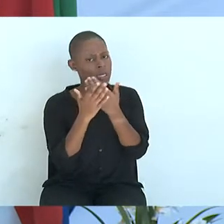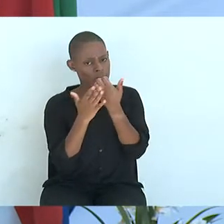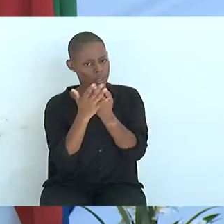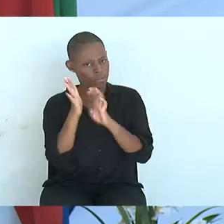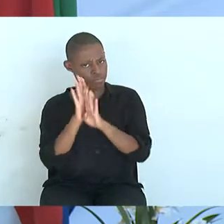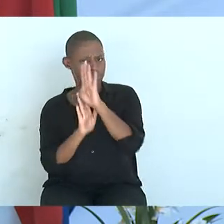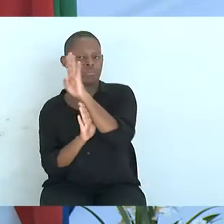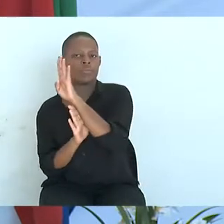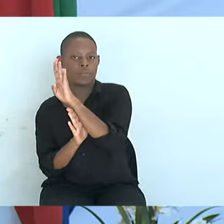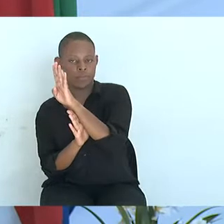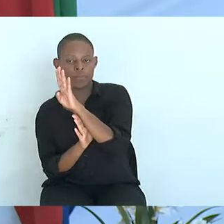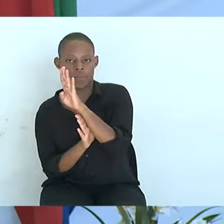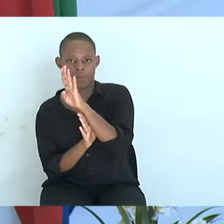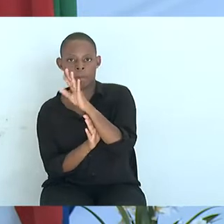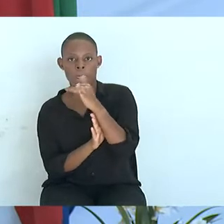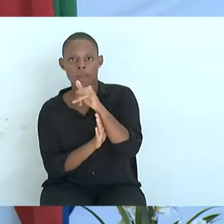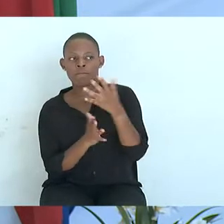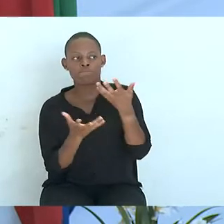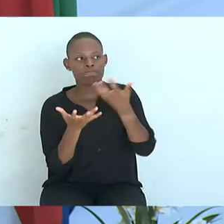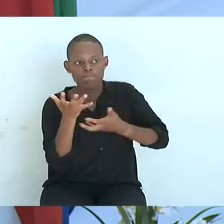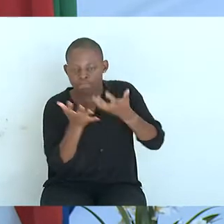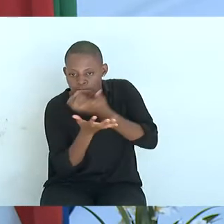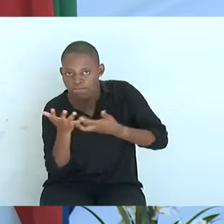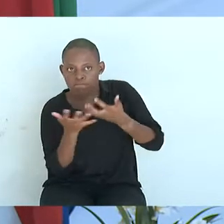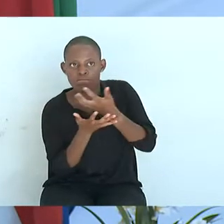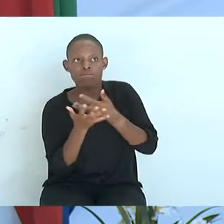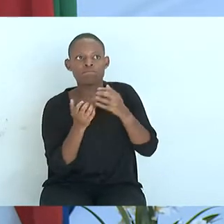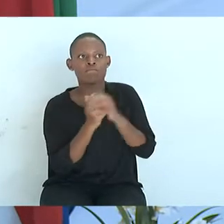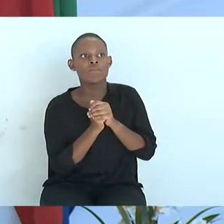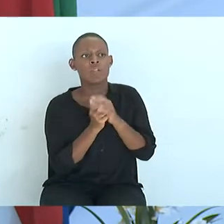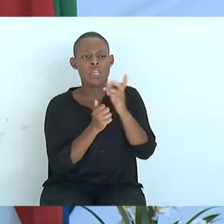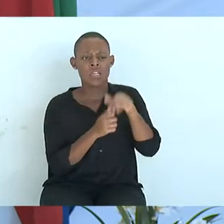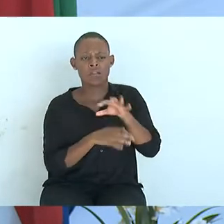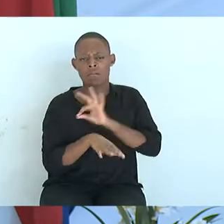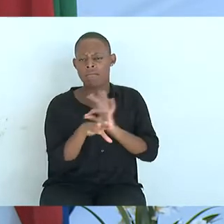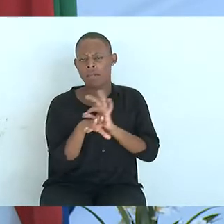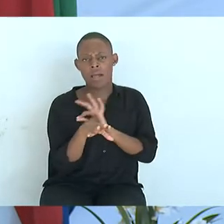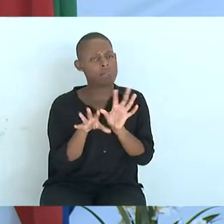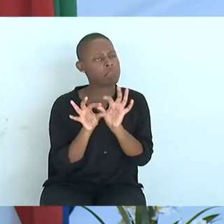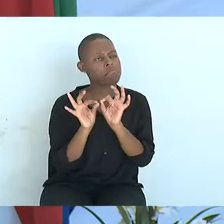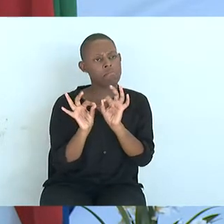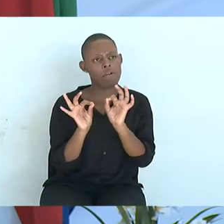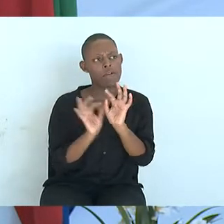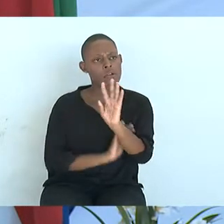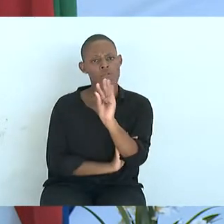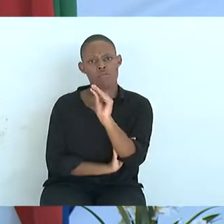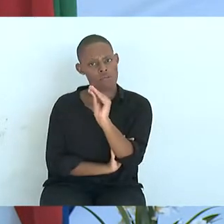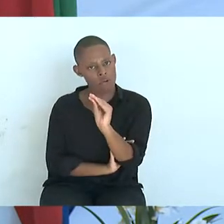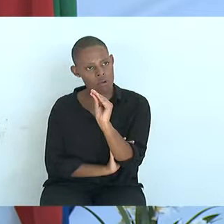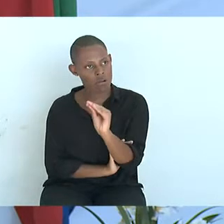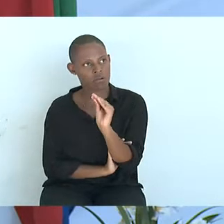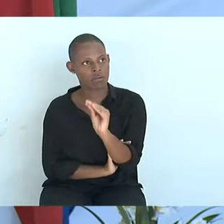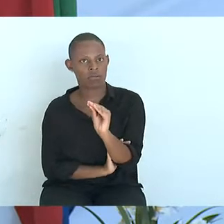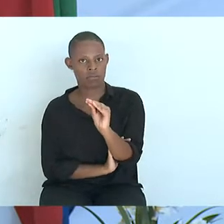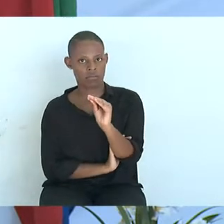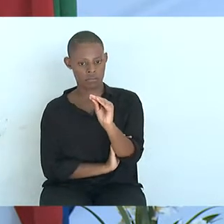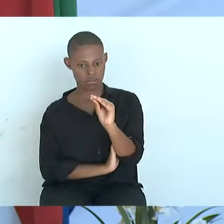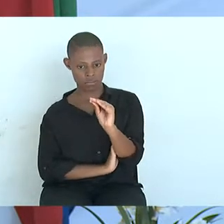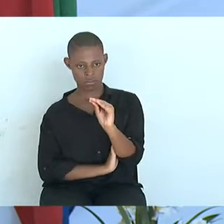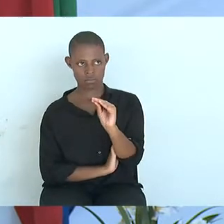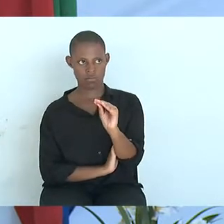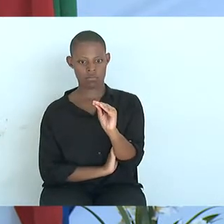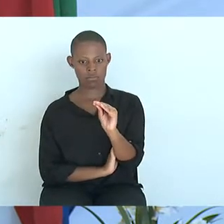ocean can present for us. We've got a clean air and wind. The minister spoke about the clean air, particularly here